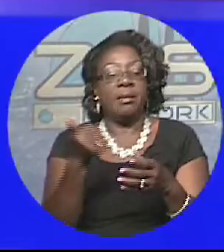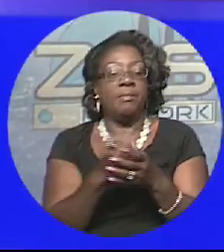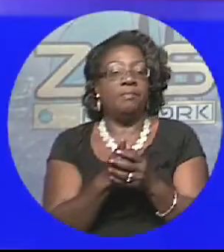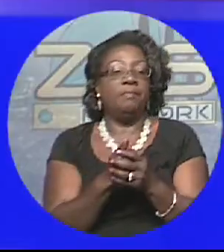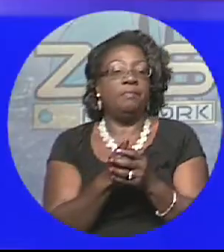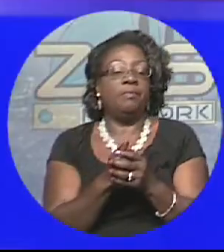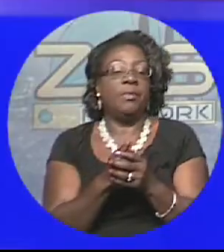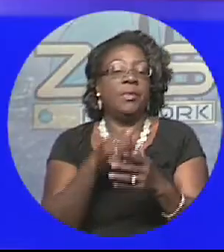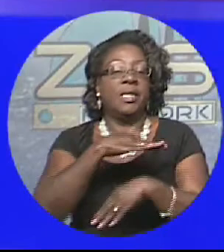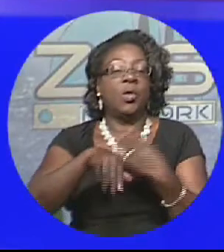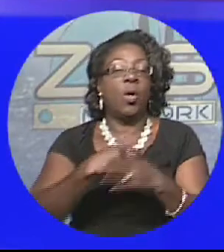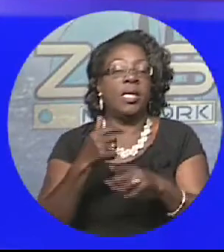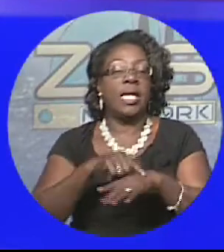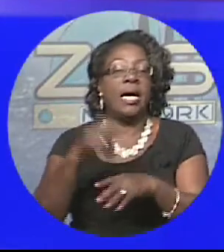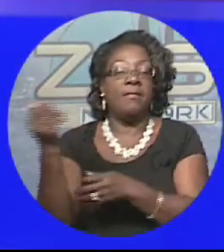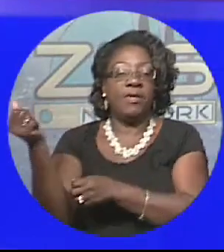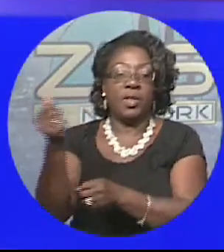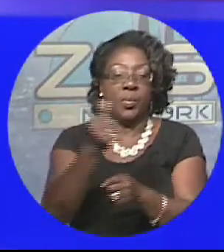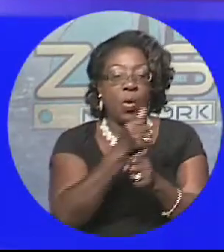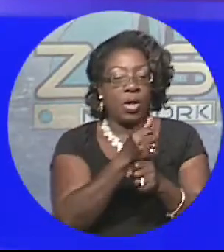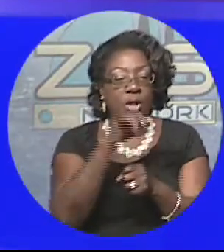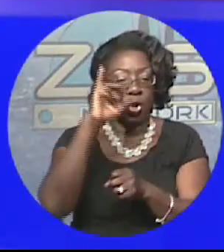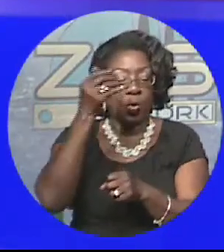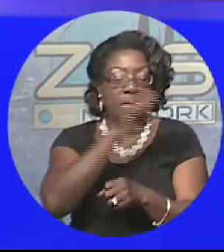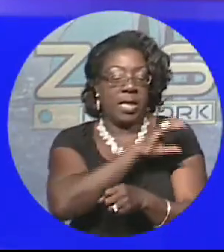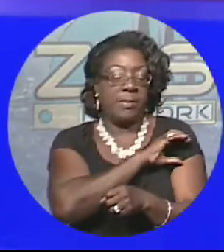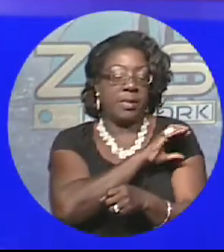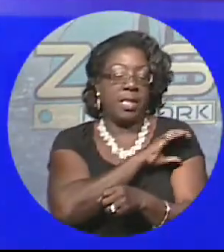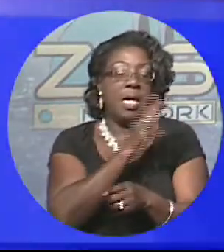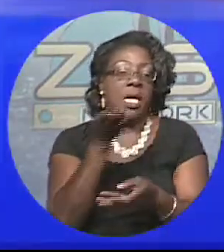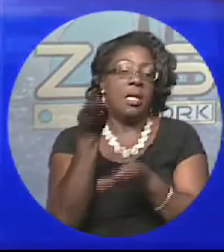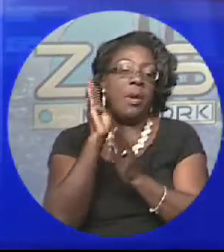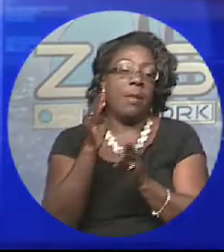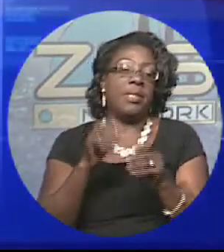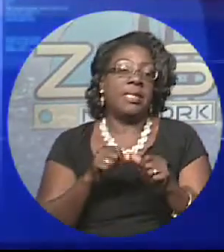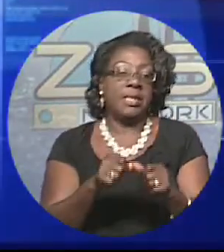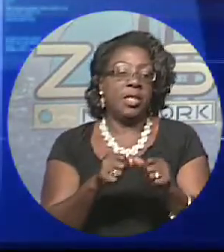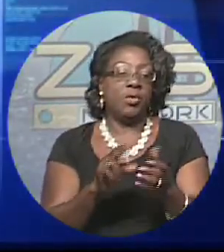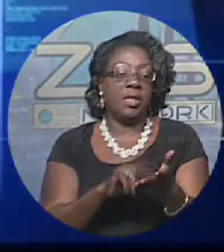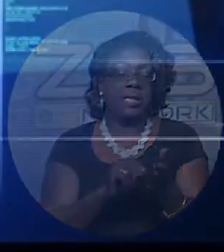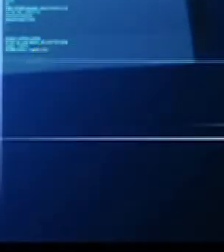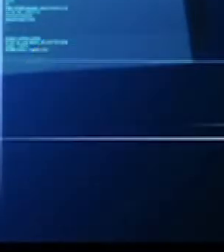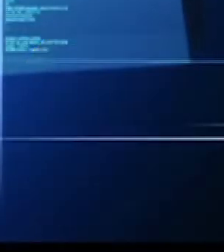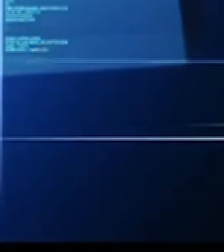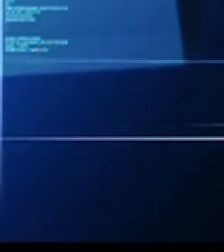they can get better. Well, that's all the time for Sports on a Monday. Once again, I'm Julian Gibson. Stay tuned. The Bahamas Tonight continues after the break.